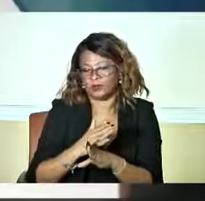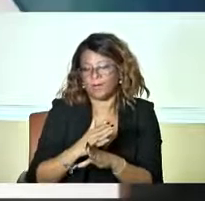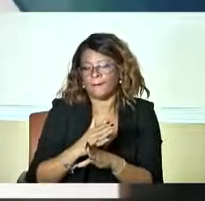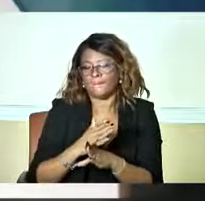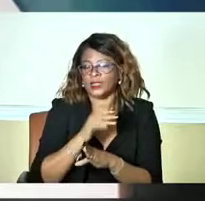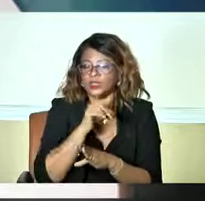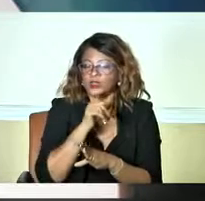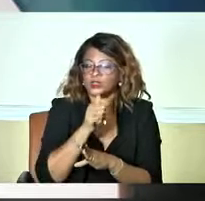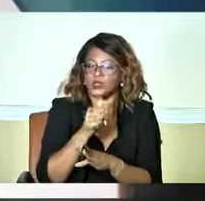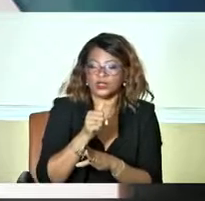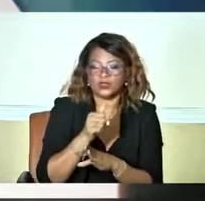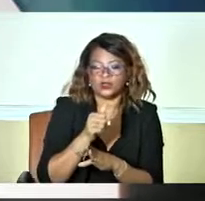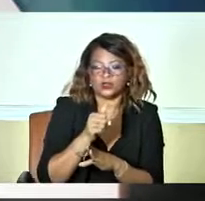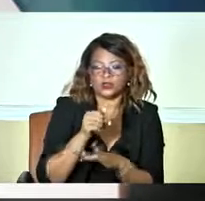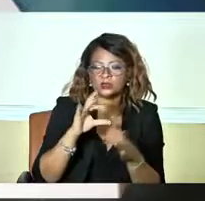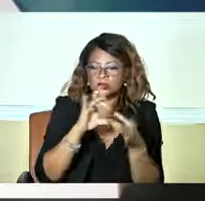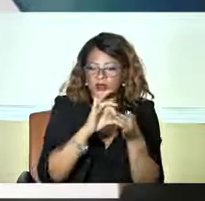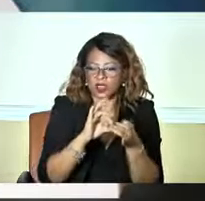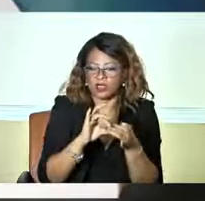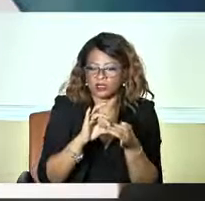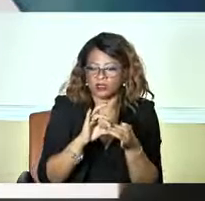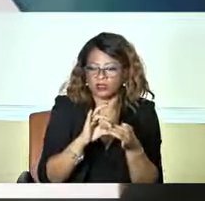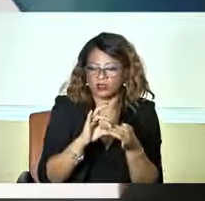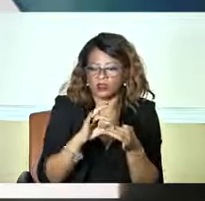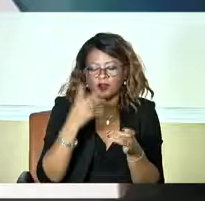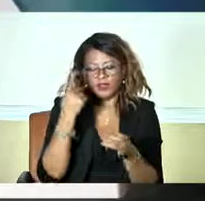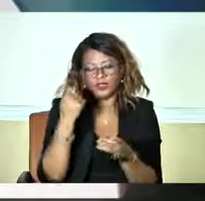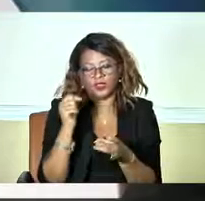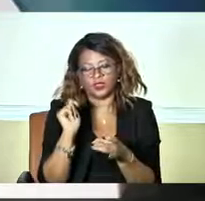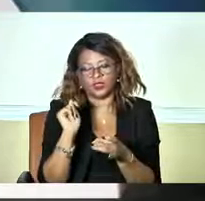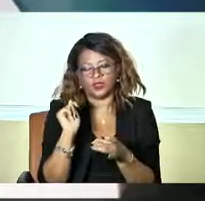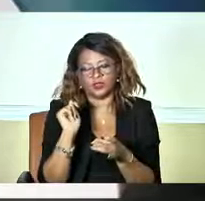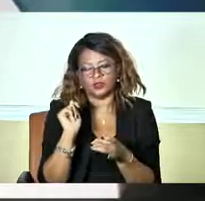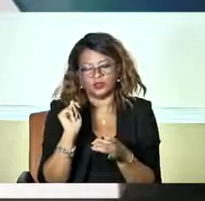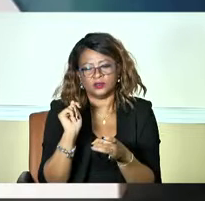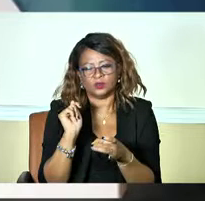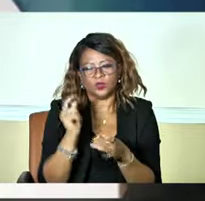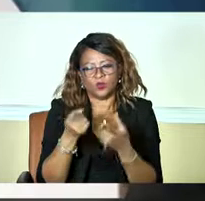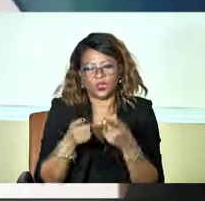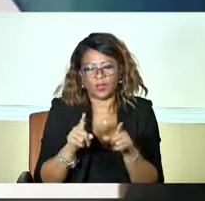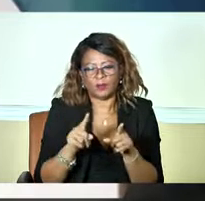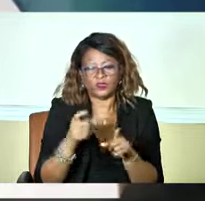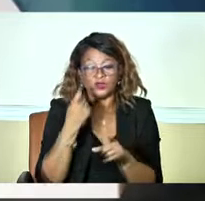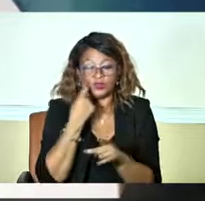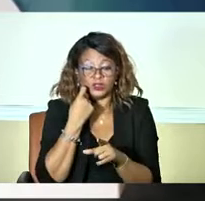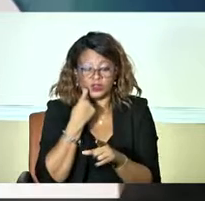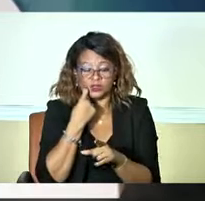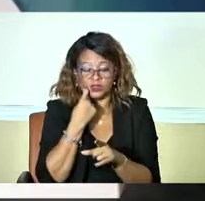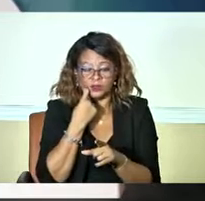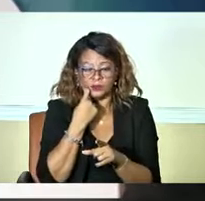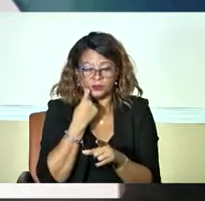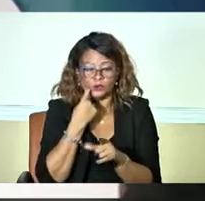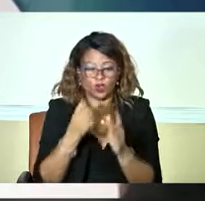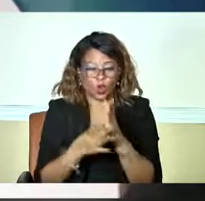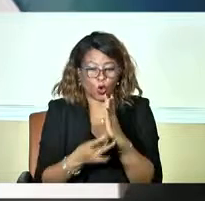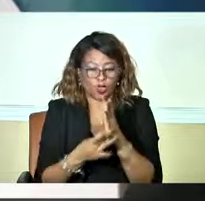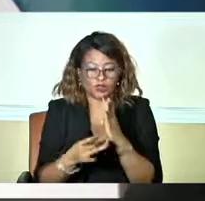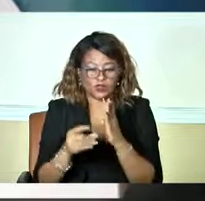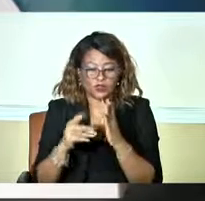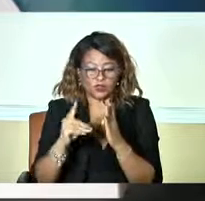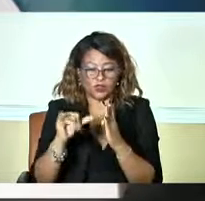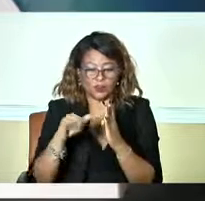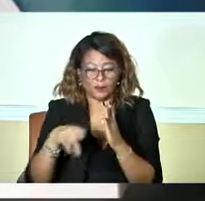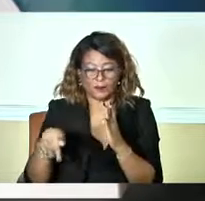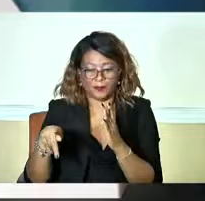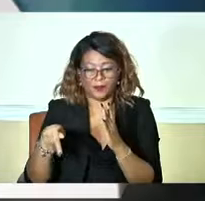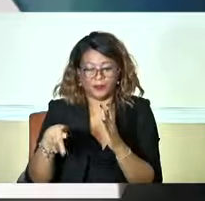would not want to connect the incidents with the recent oil dumping